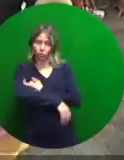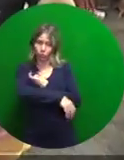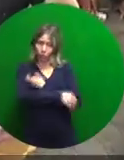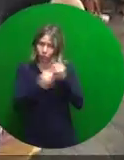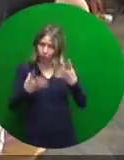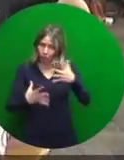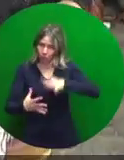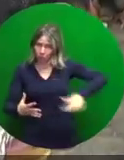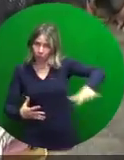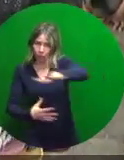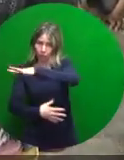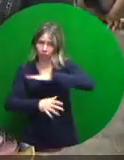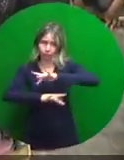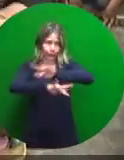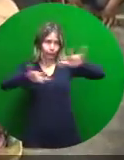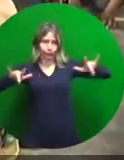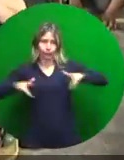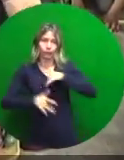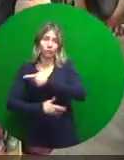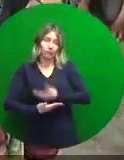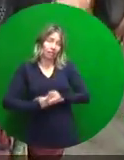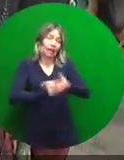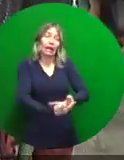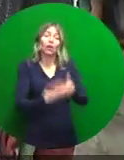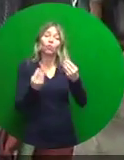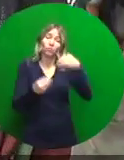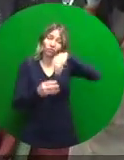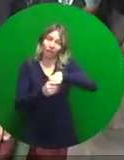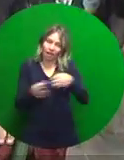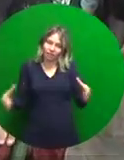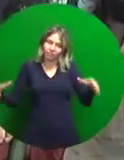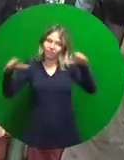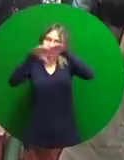Back then they didn't have doctors.